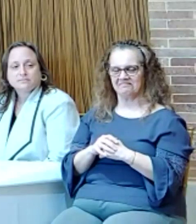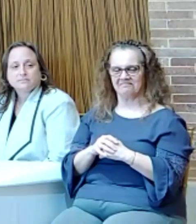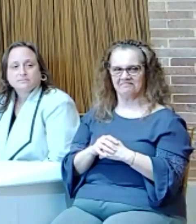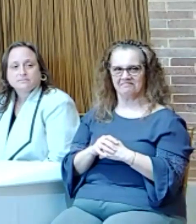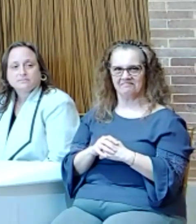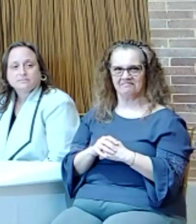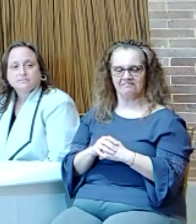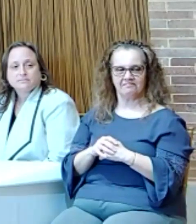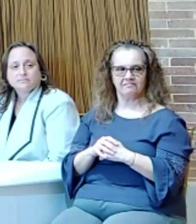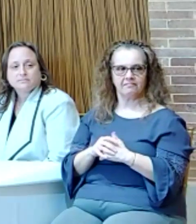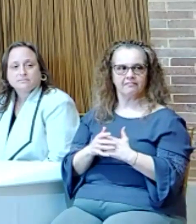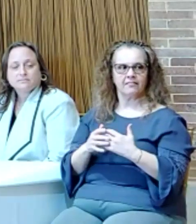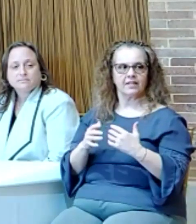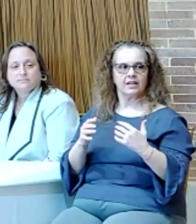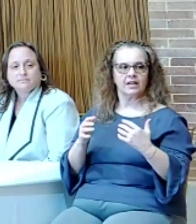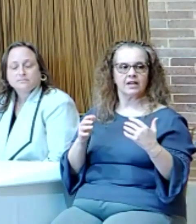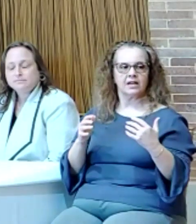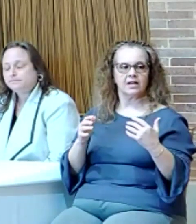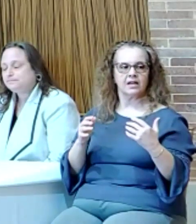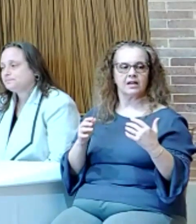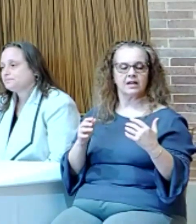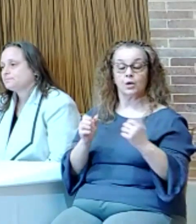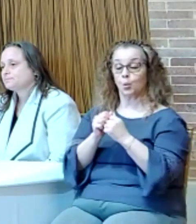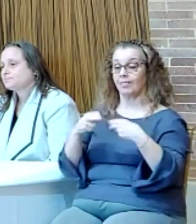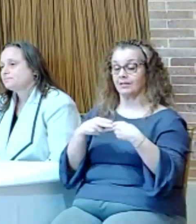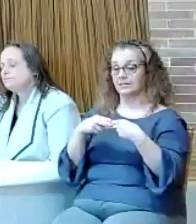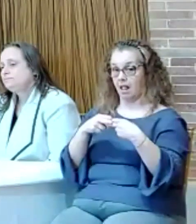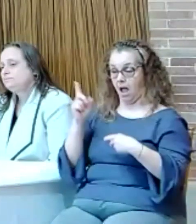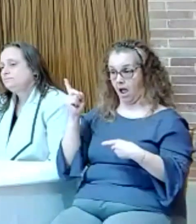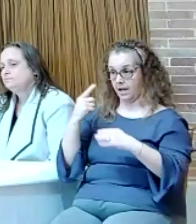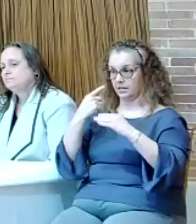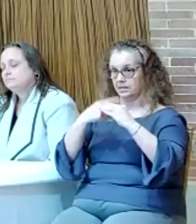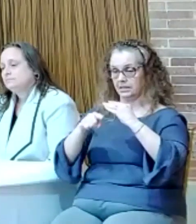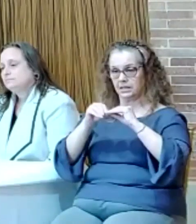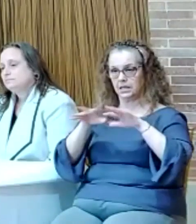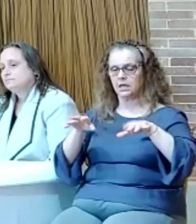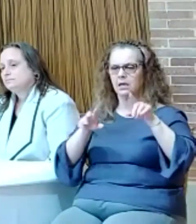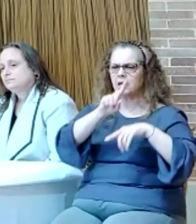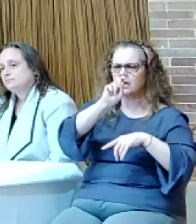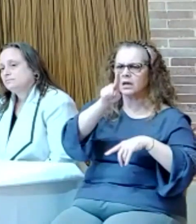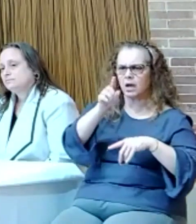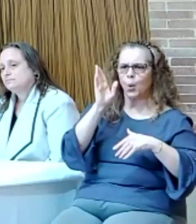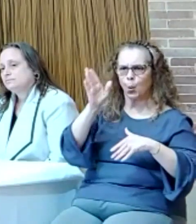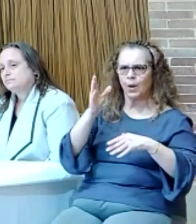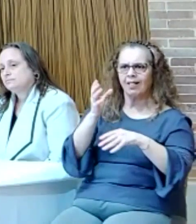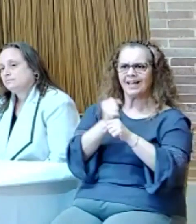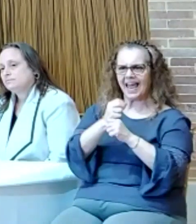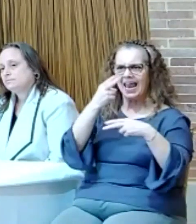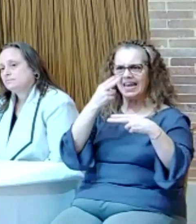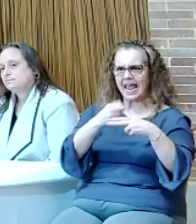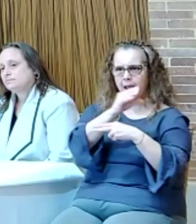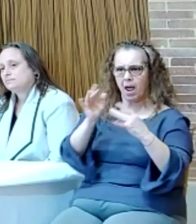you're taking uh with those slides will Manny will the attendees also get the names and the